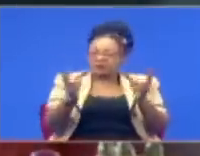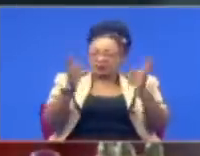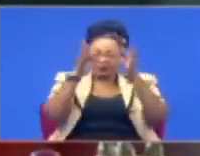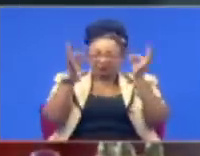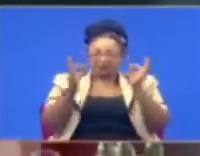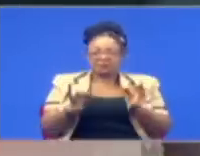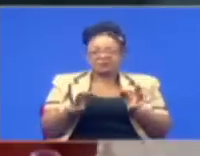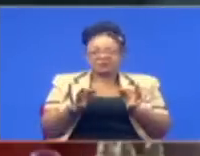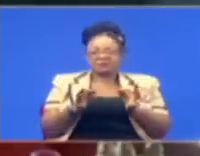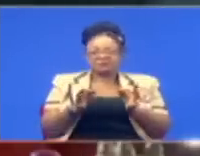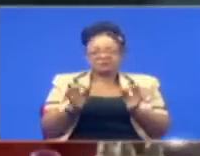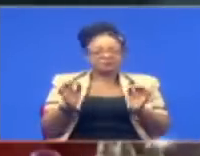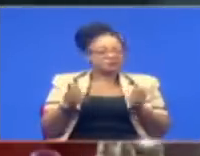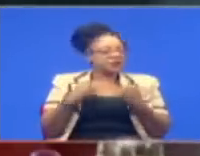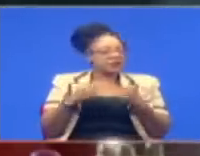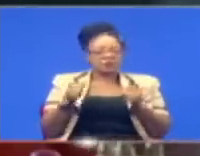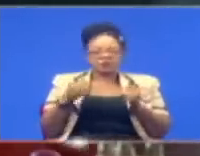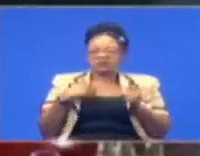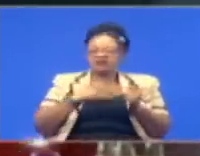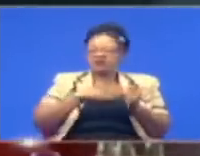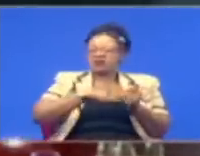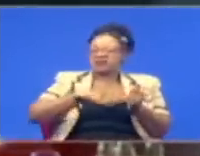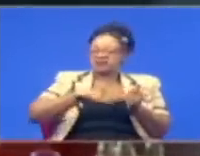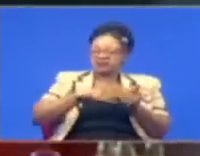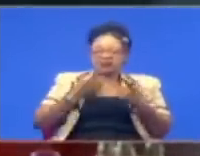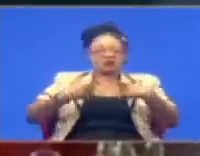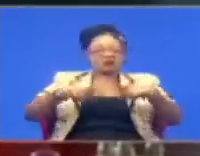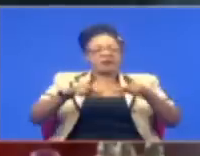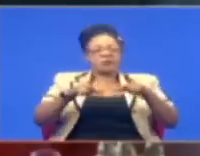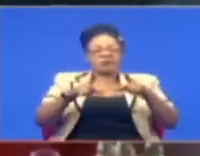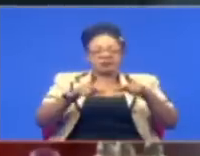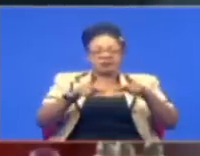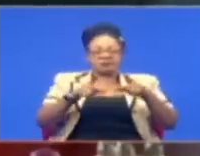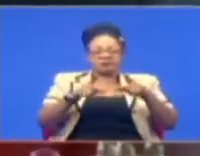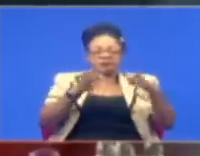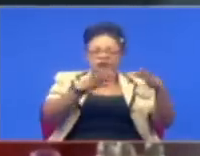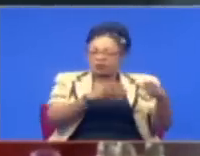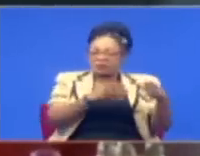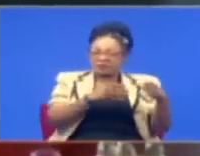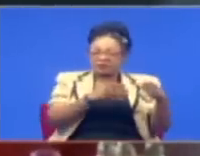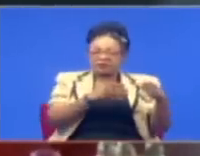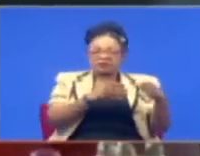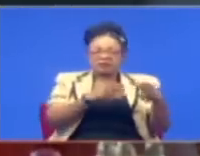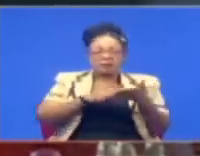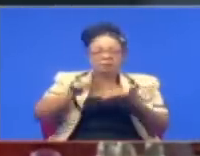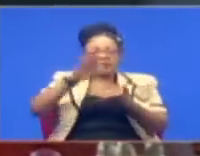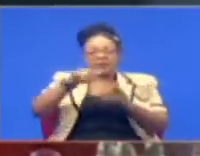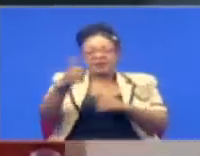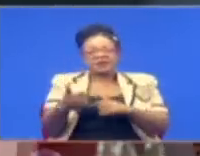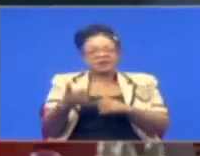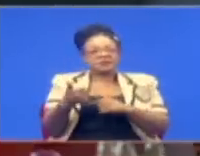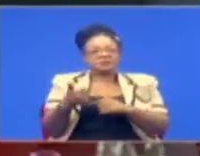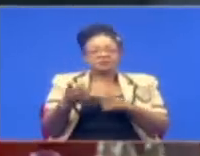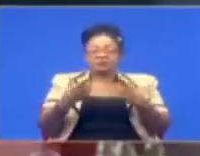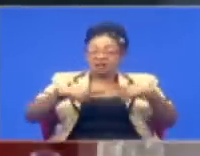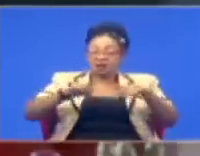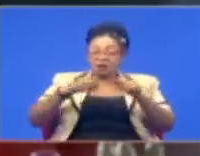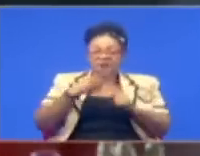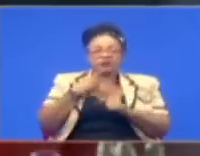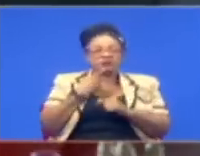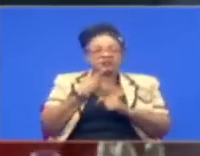cannot have the luxury of allowing one party more latitude than the other. Allow me to say this, my